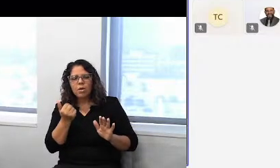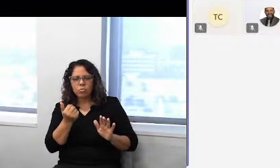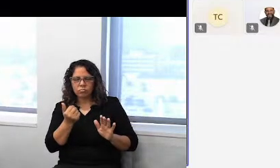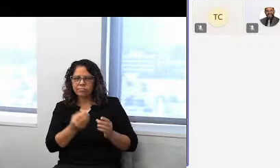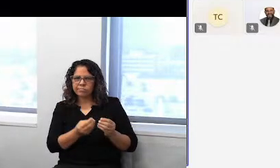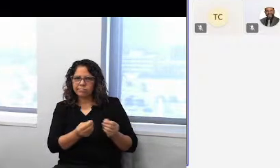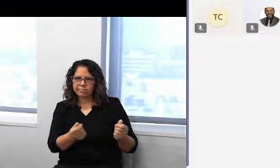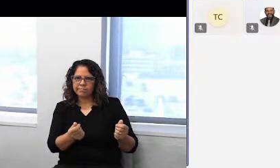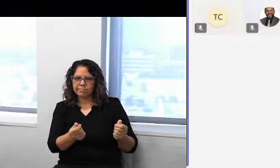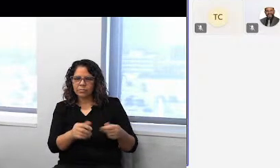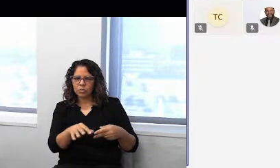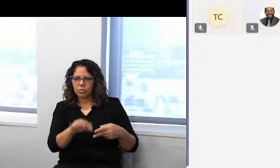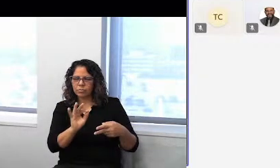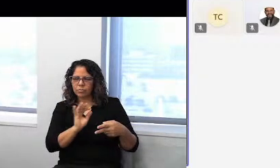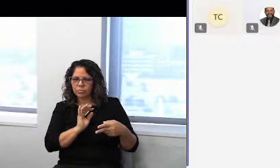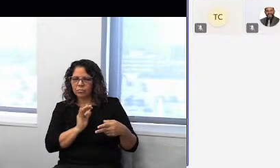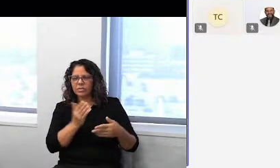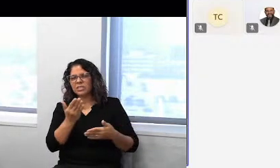the